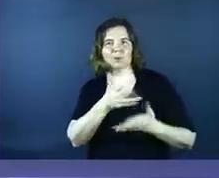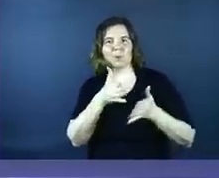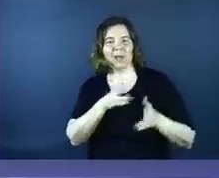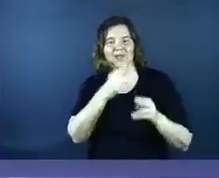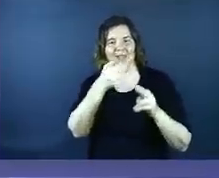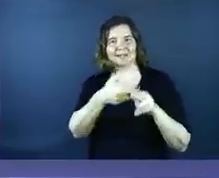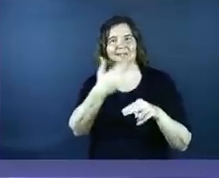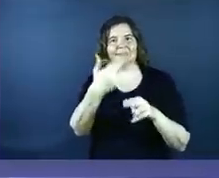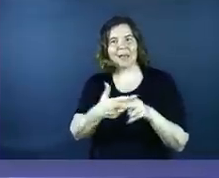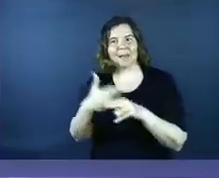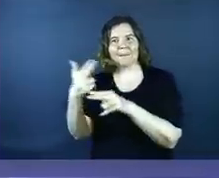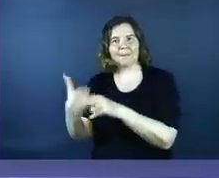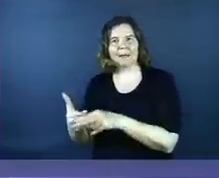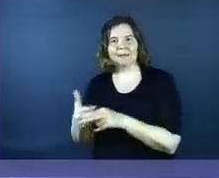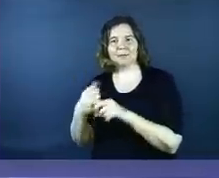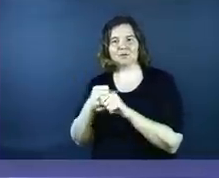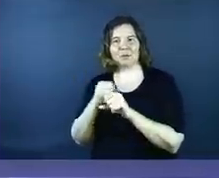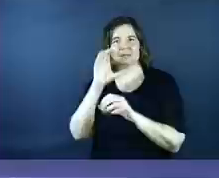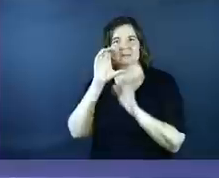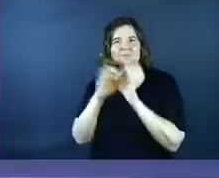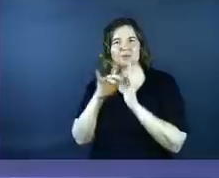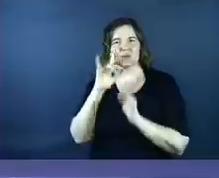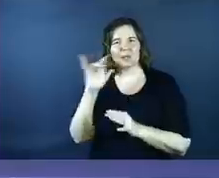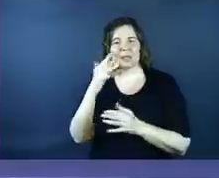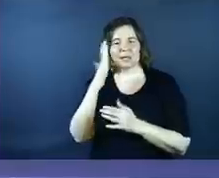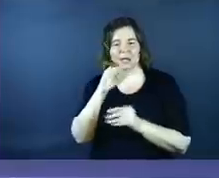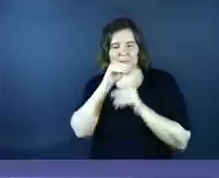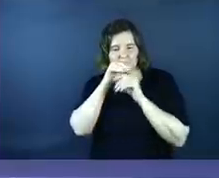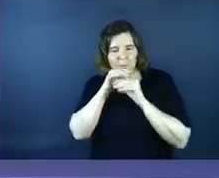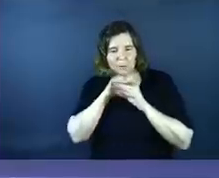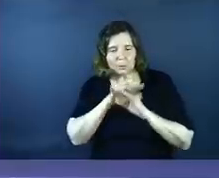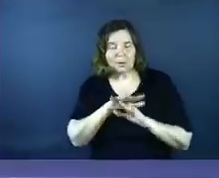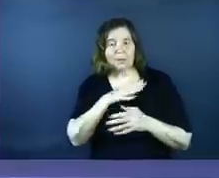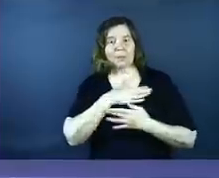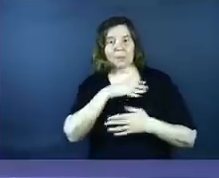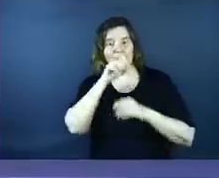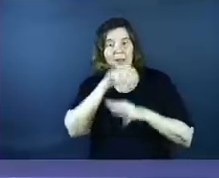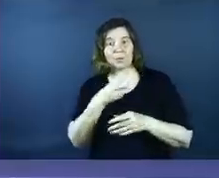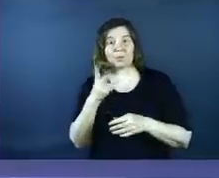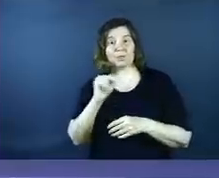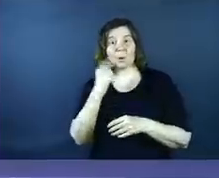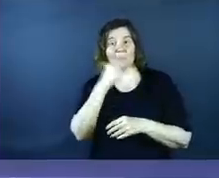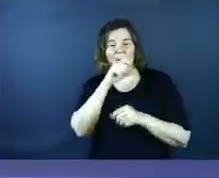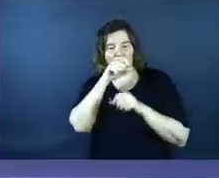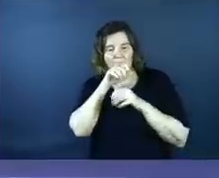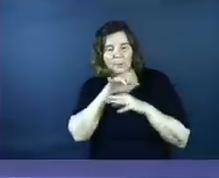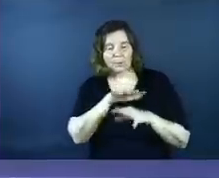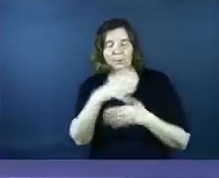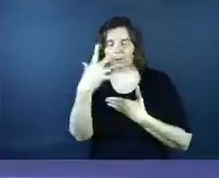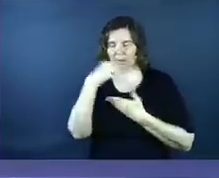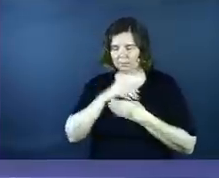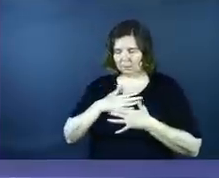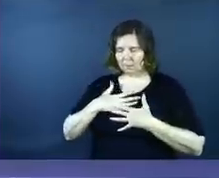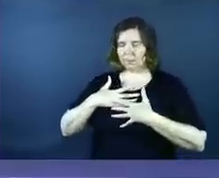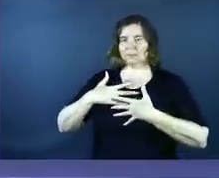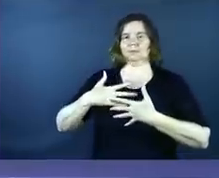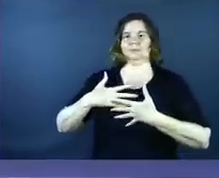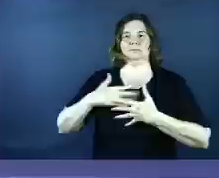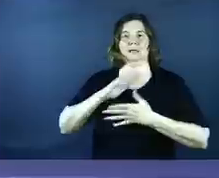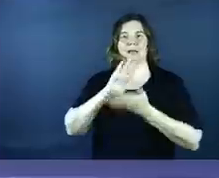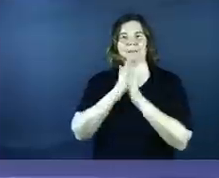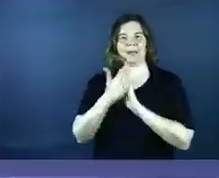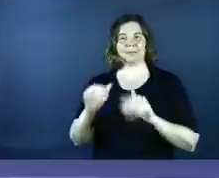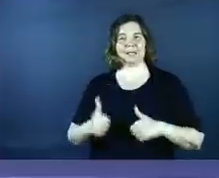names, and he creates them in the image of God, and he breathes into them the breath of life with his own mouth, and man becomes a living soul.